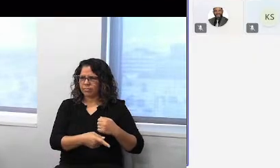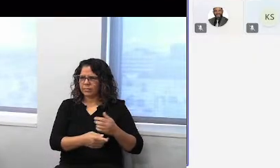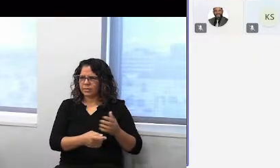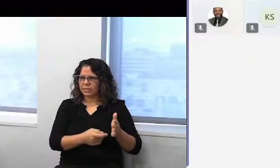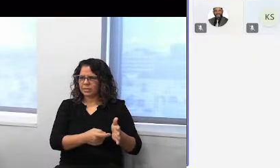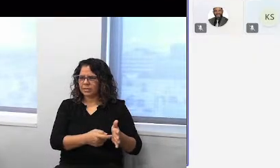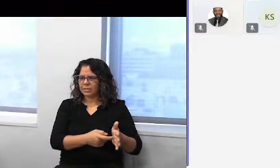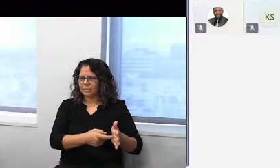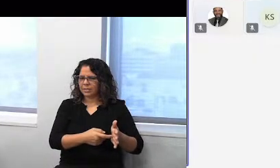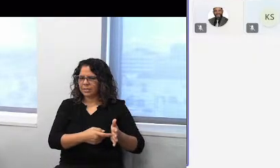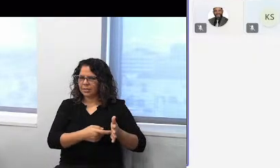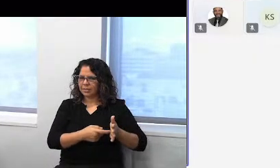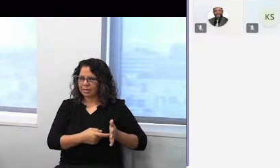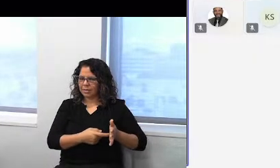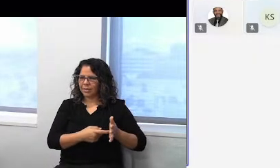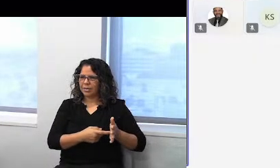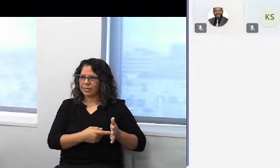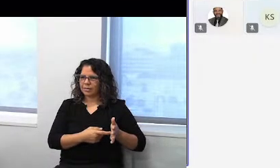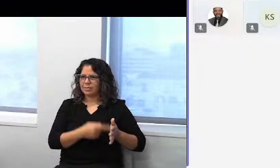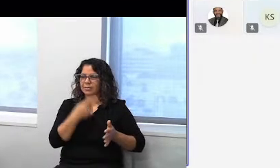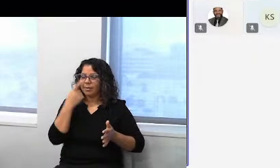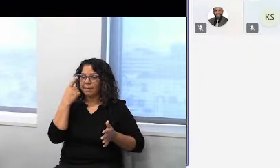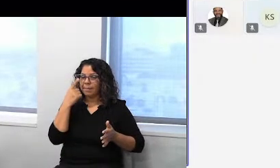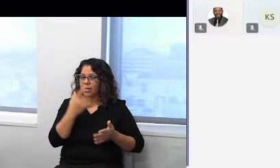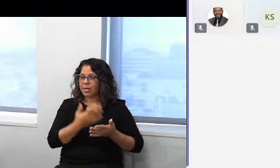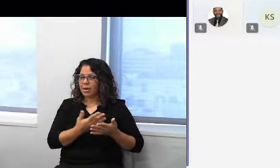PV project or a solar project?